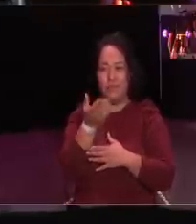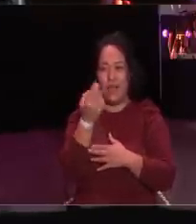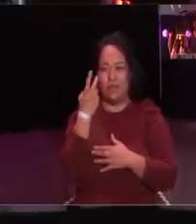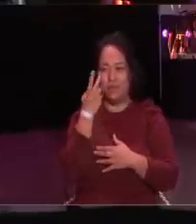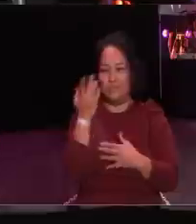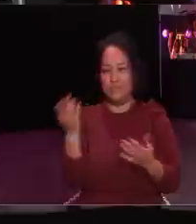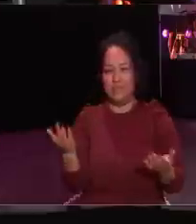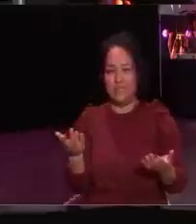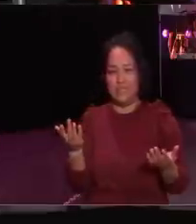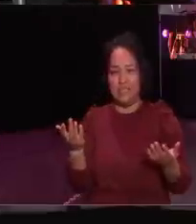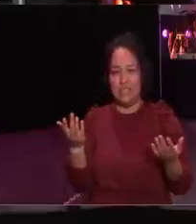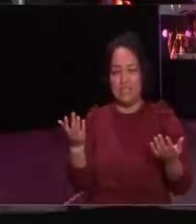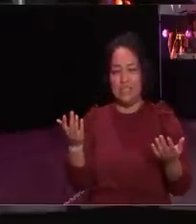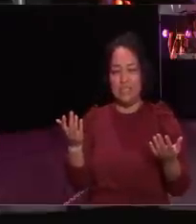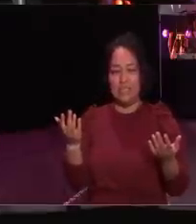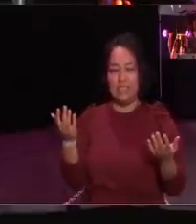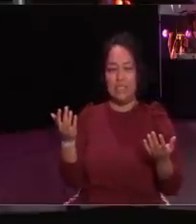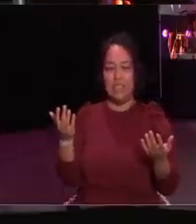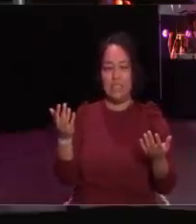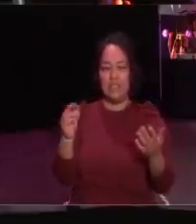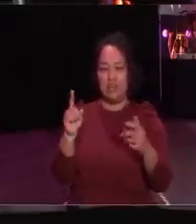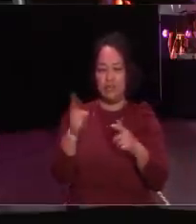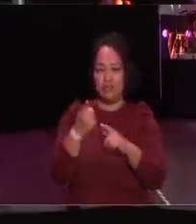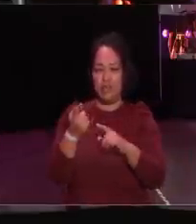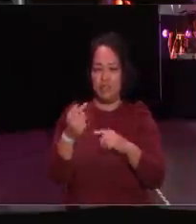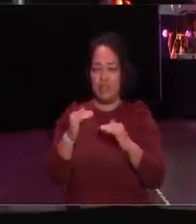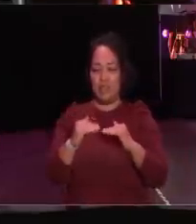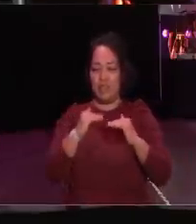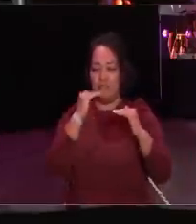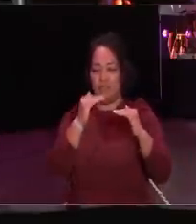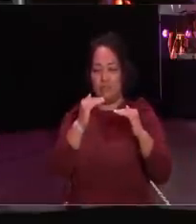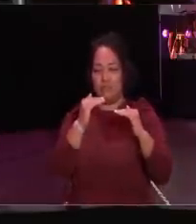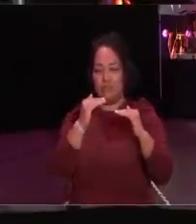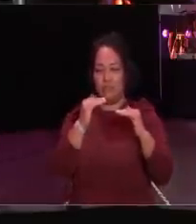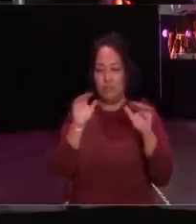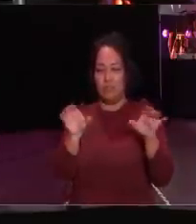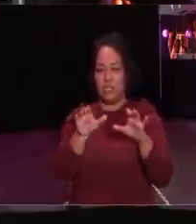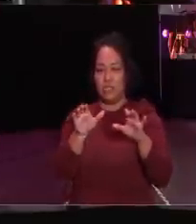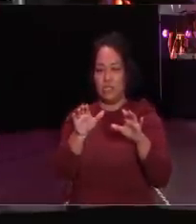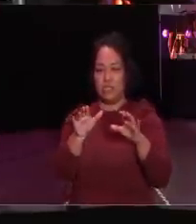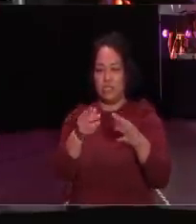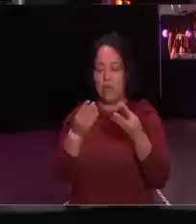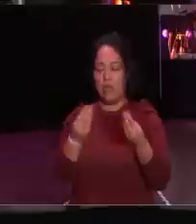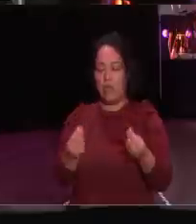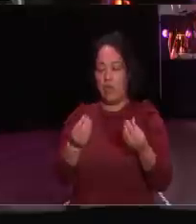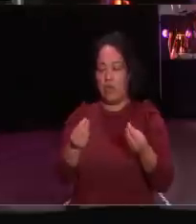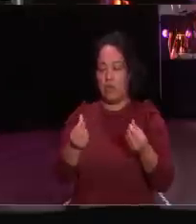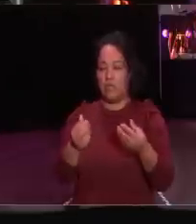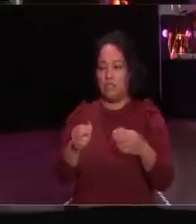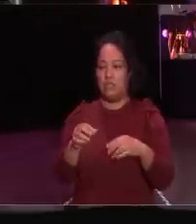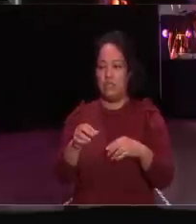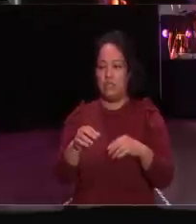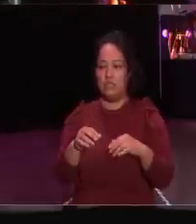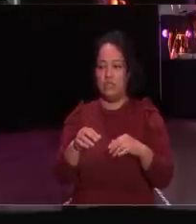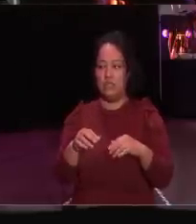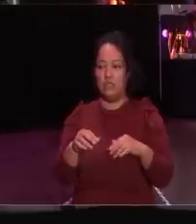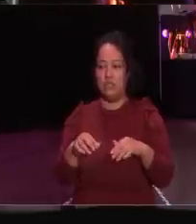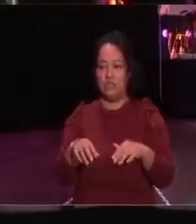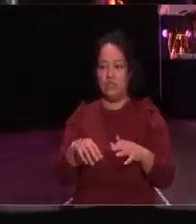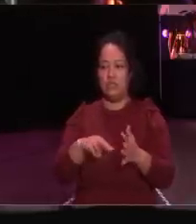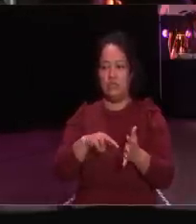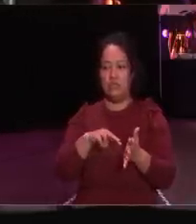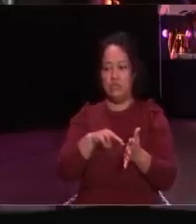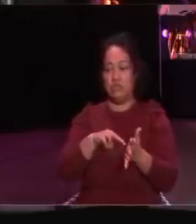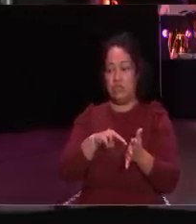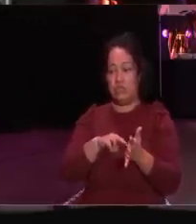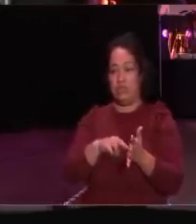que hace el primer nivel, is that what the first level does, es mojarte los tobillos, is it wets your ankles. ¿Qué quiere decir eso, hermano? And then